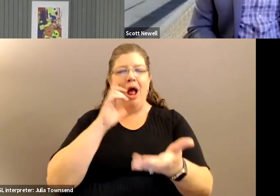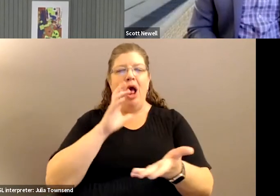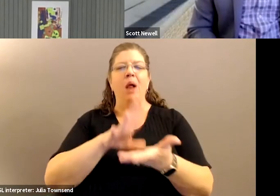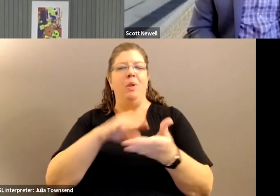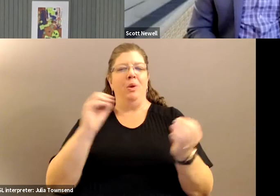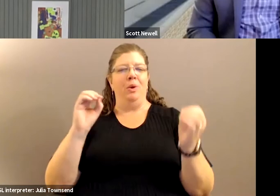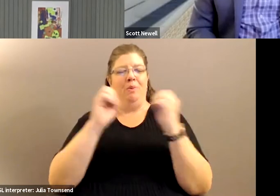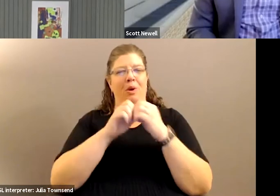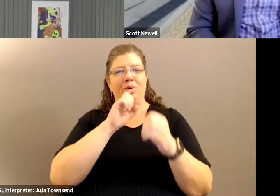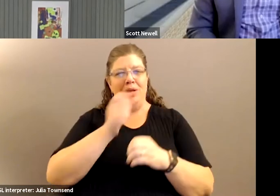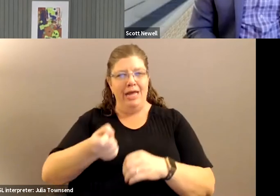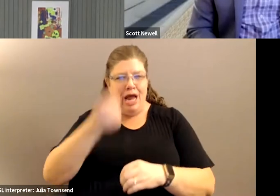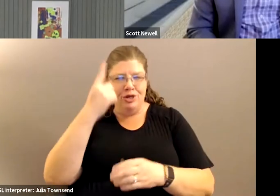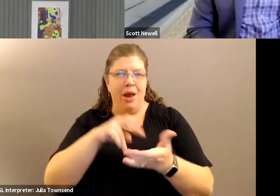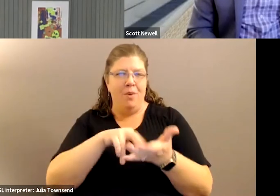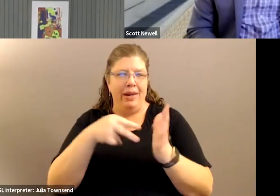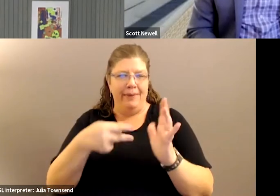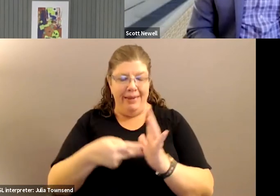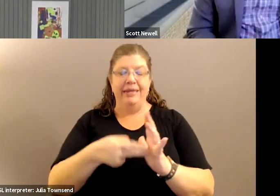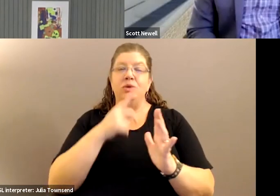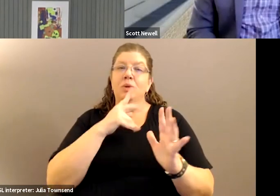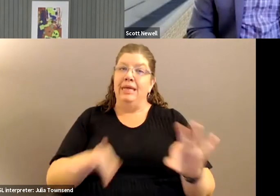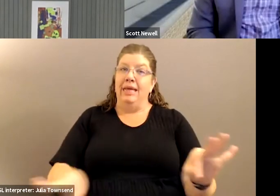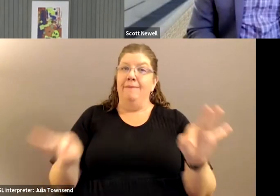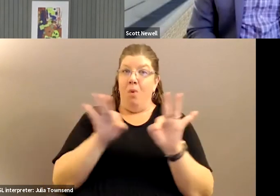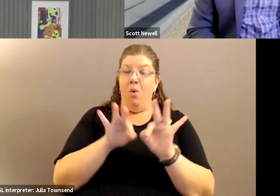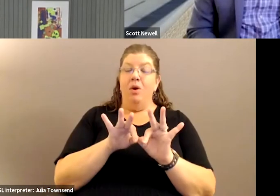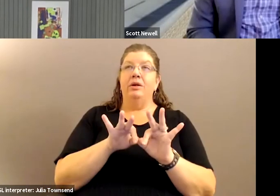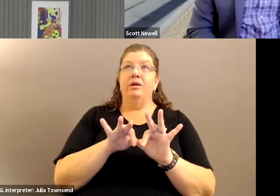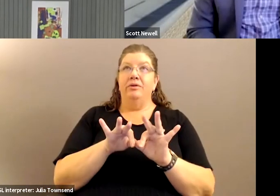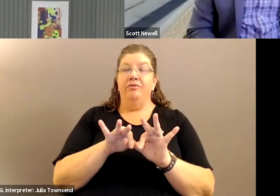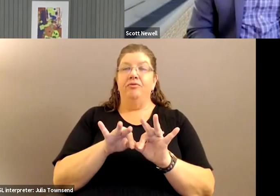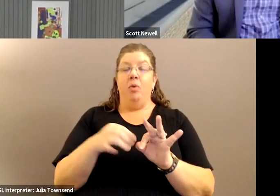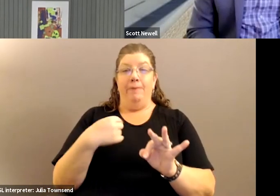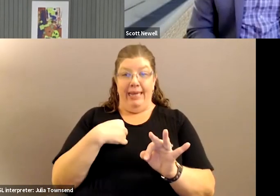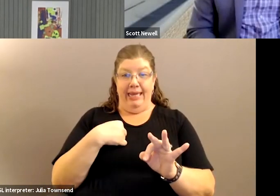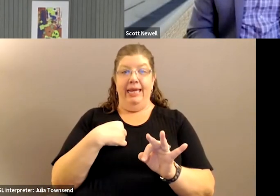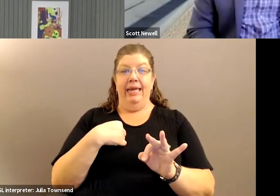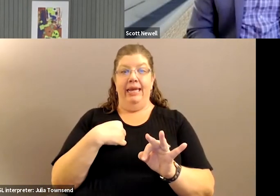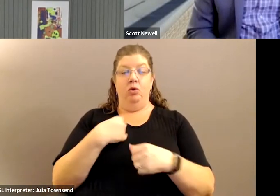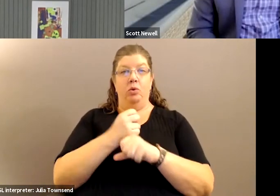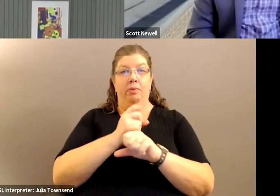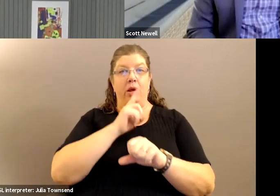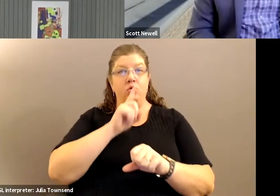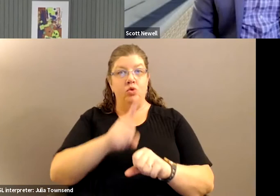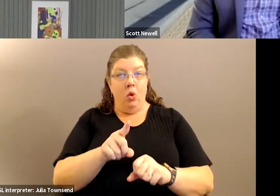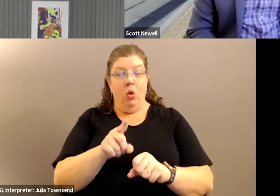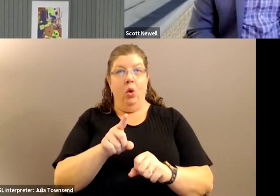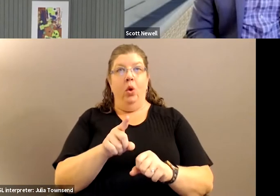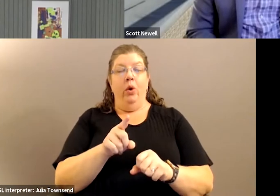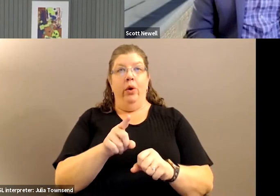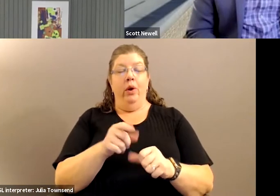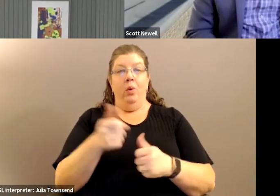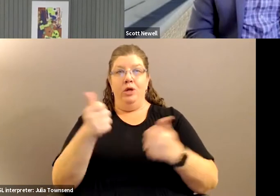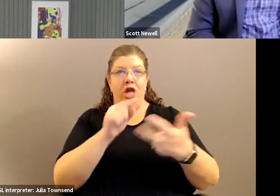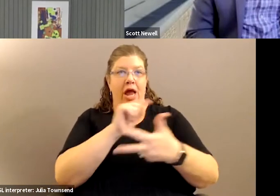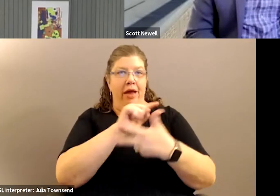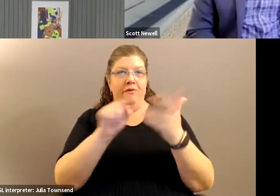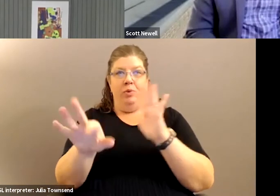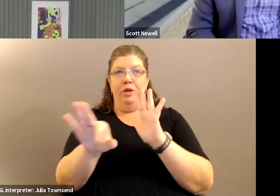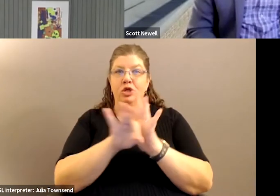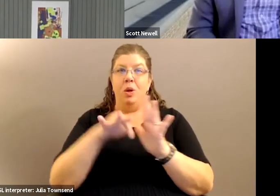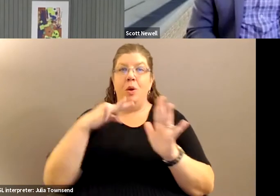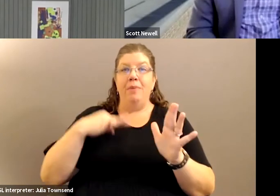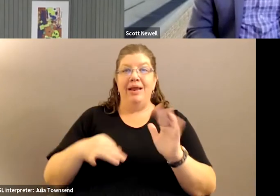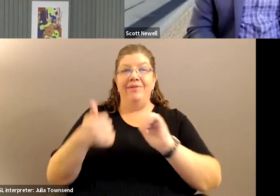understand what this means it's really important for for me to ensure that whatever map we choose that it benefits